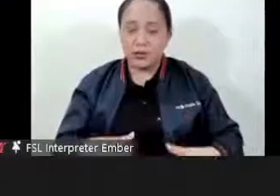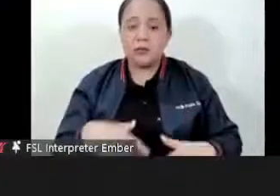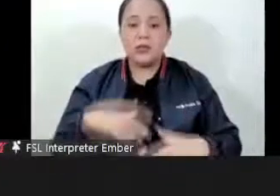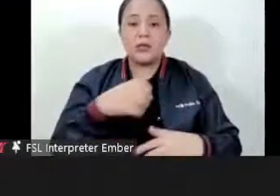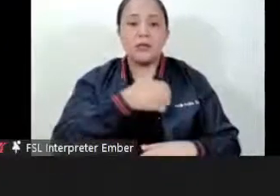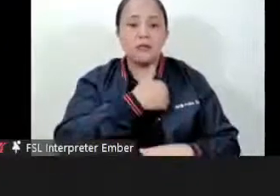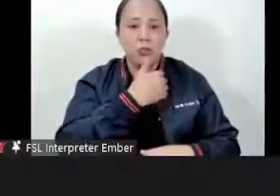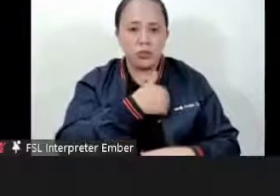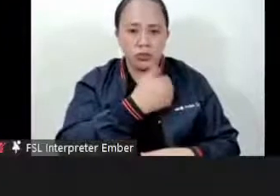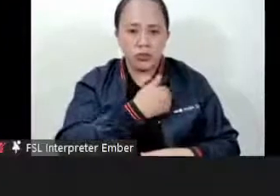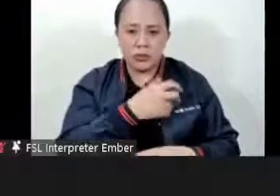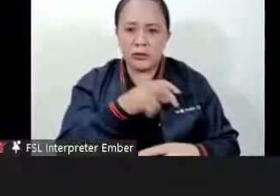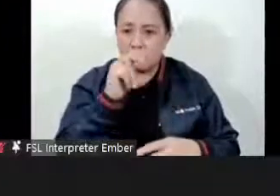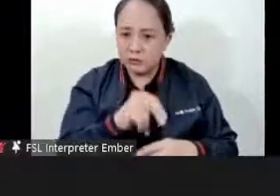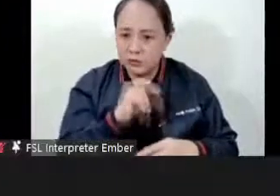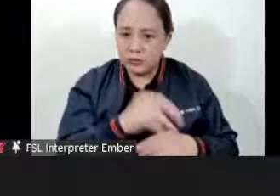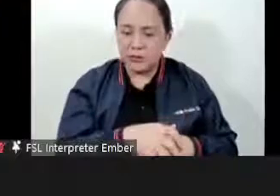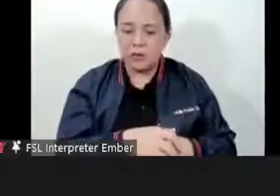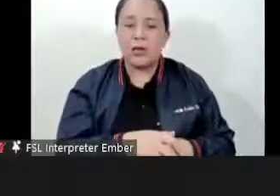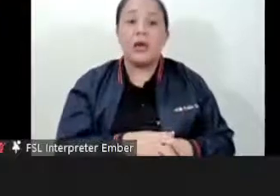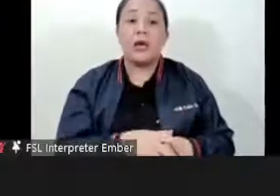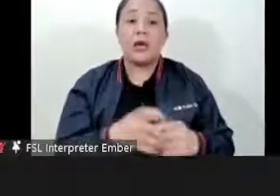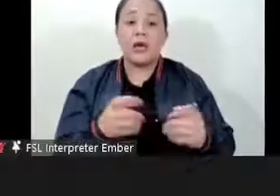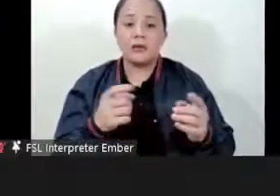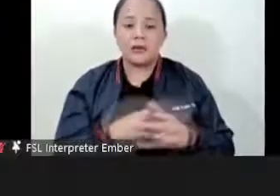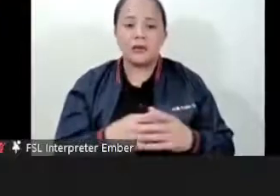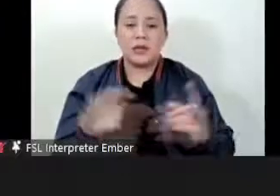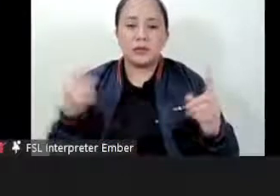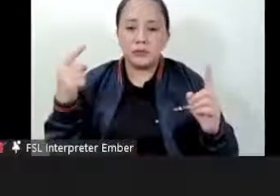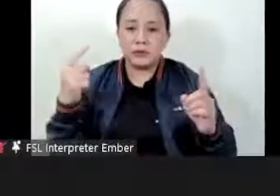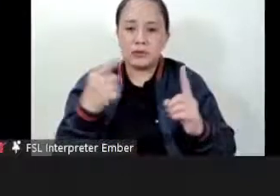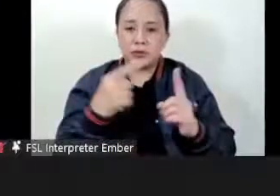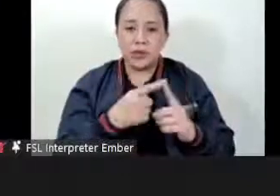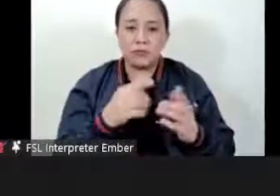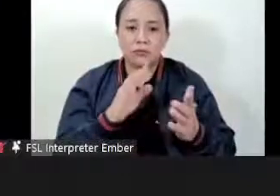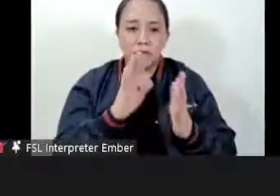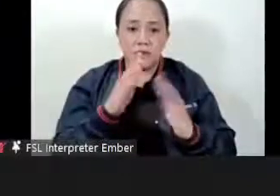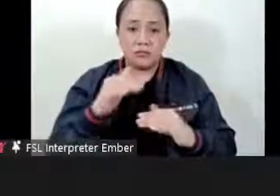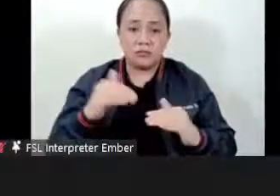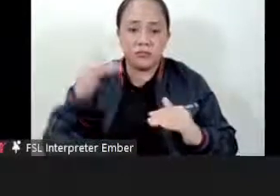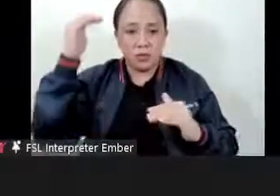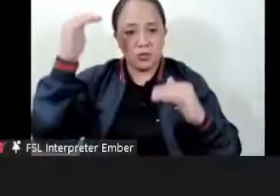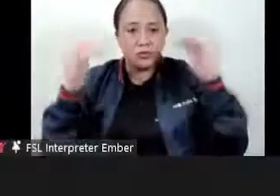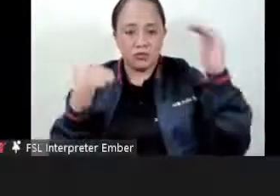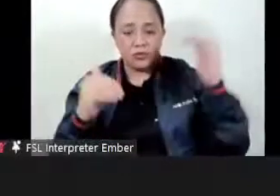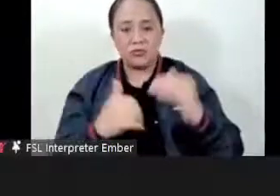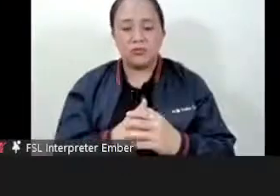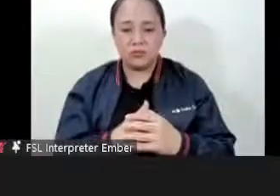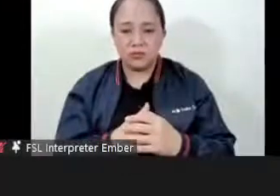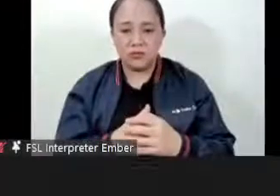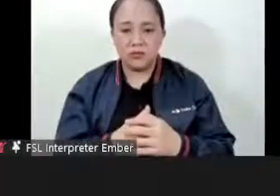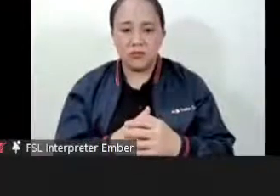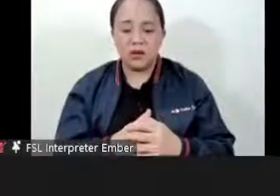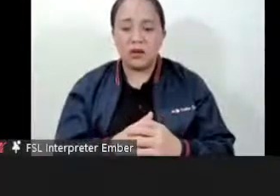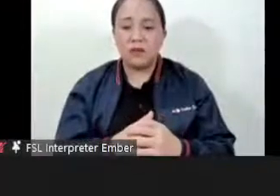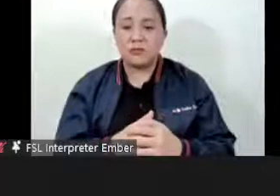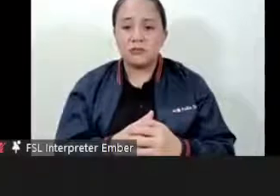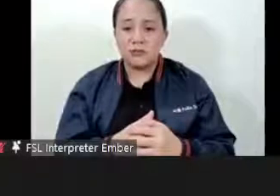well-being and takes its toll until their adult life. Data shows